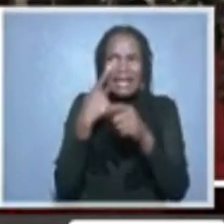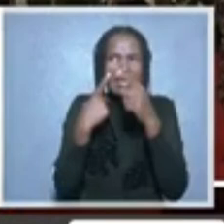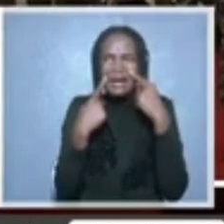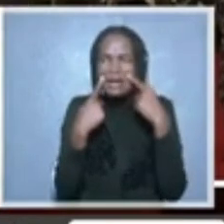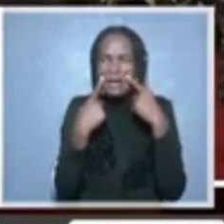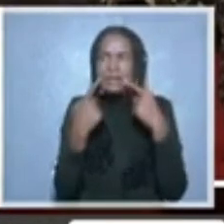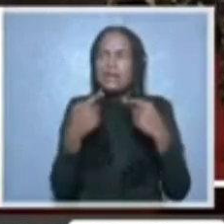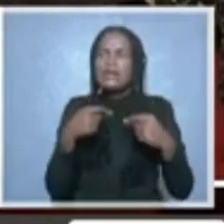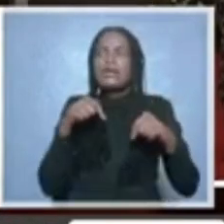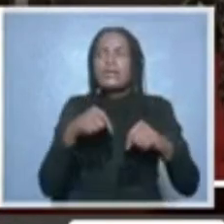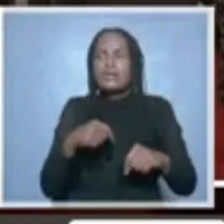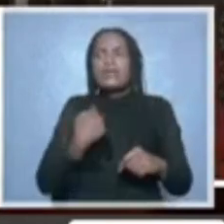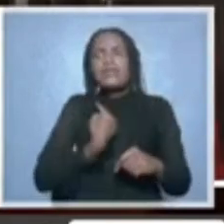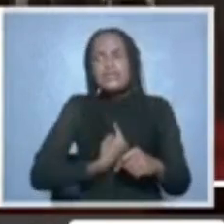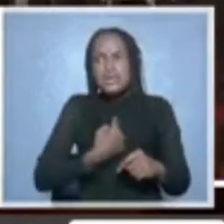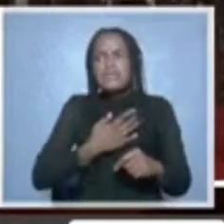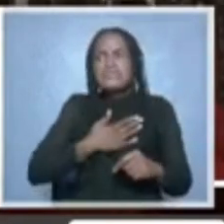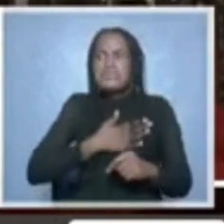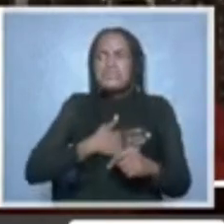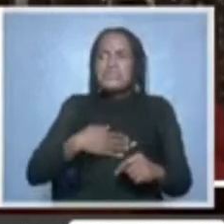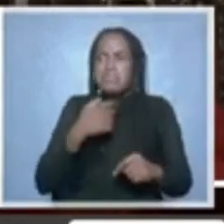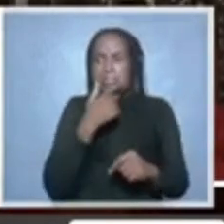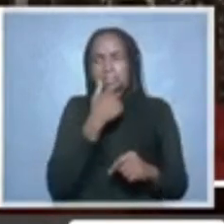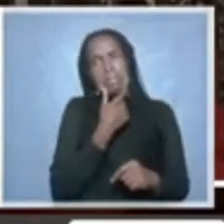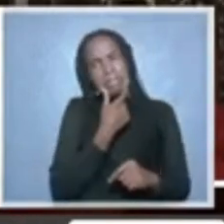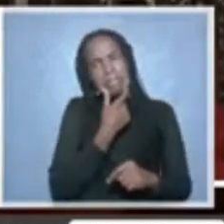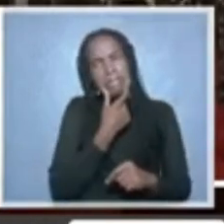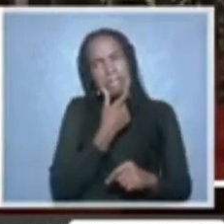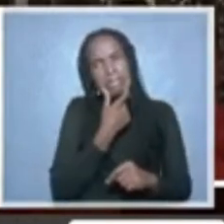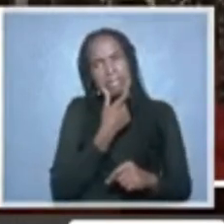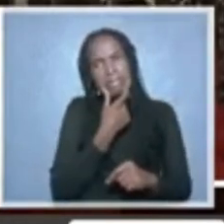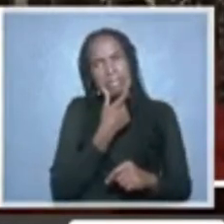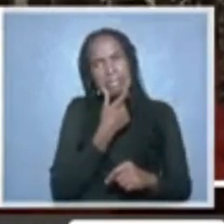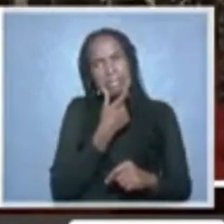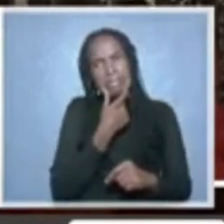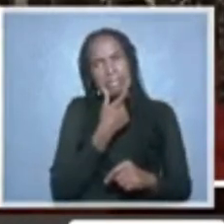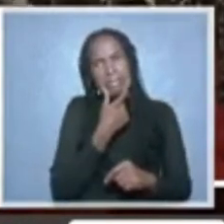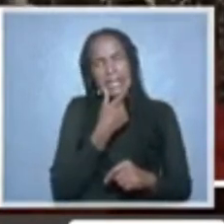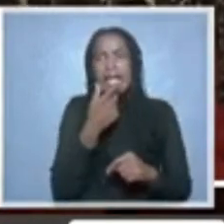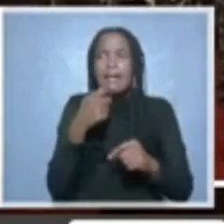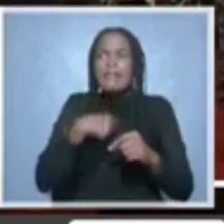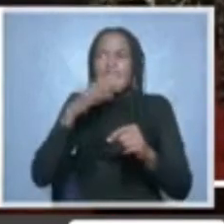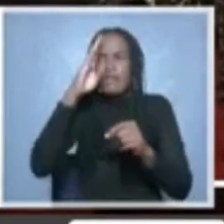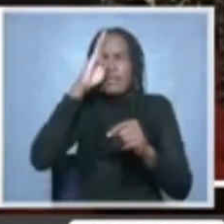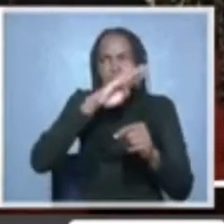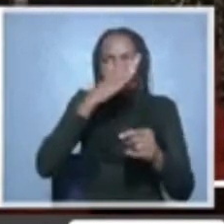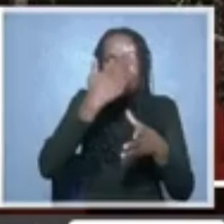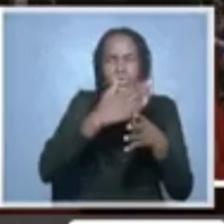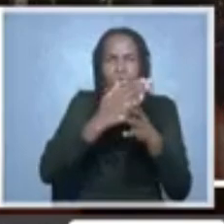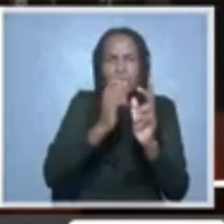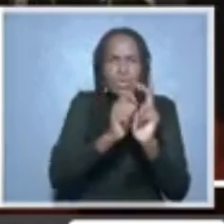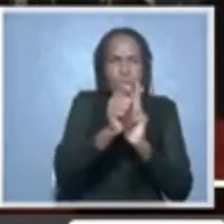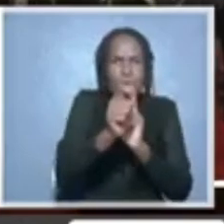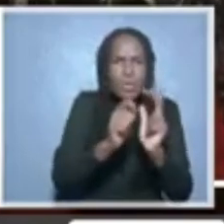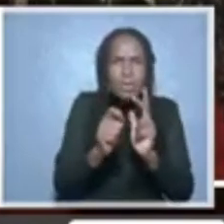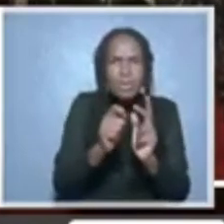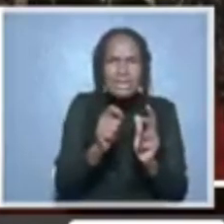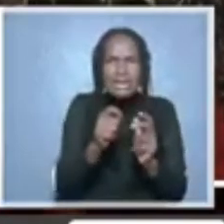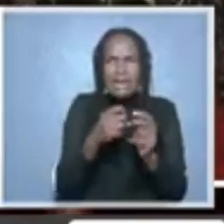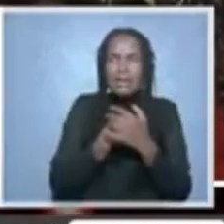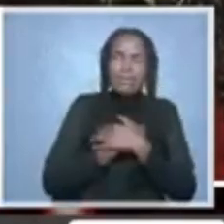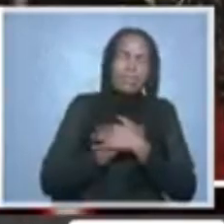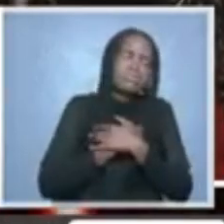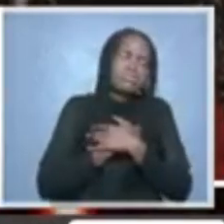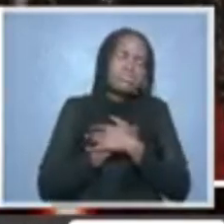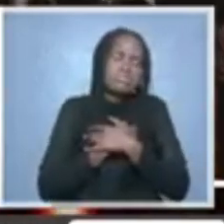involved that this story, that the lines might become blurred in terms of what you have to report on and